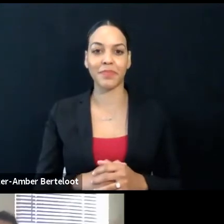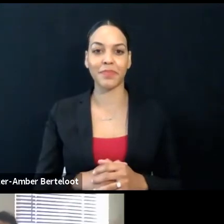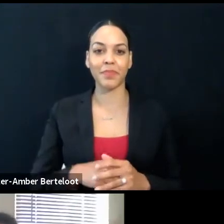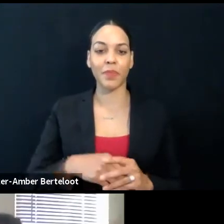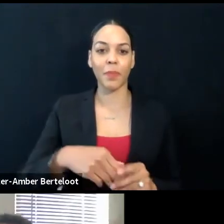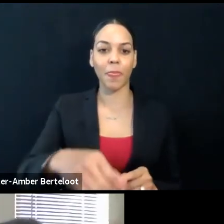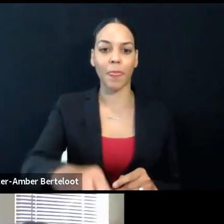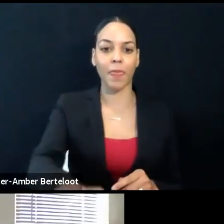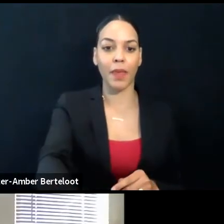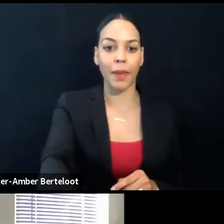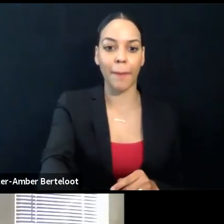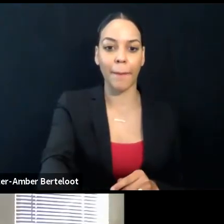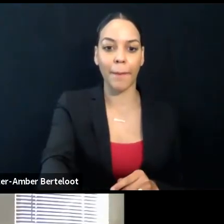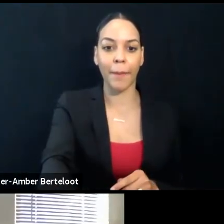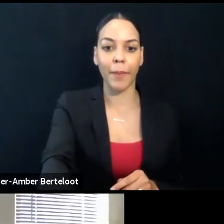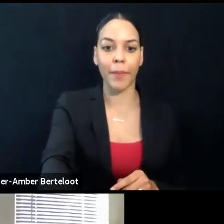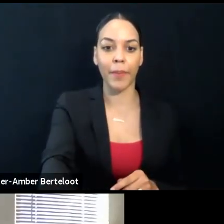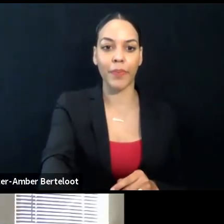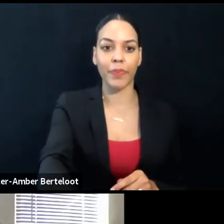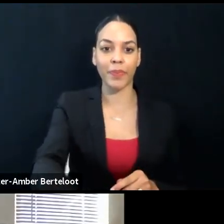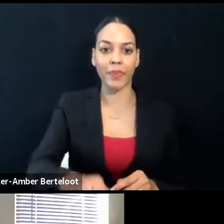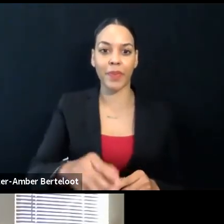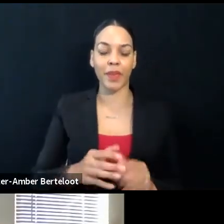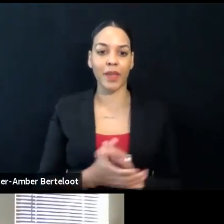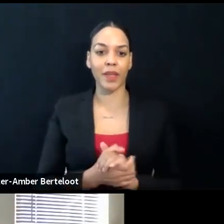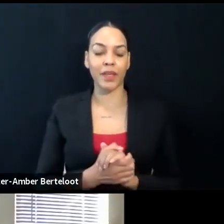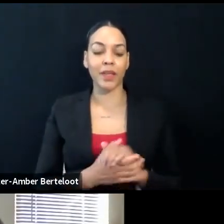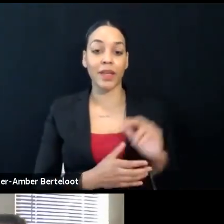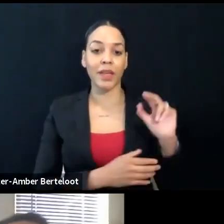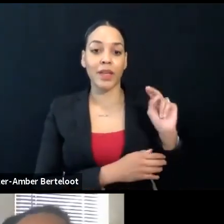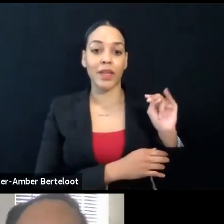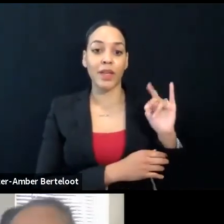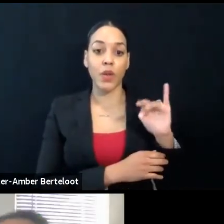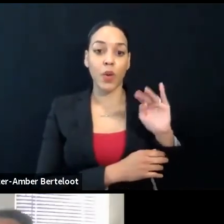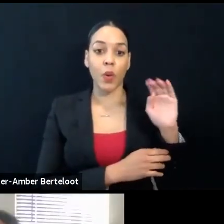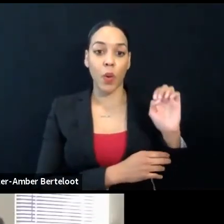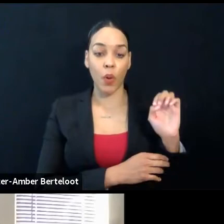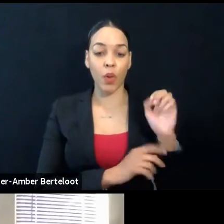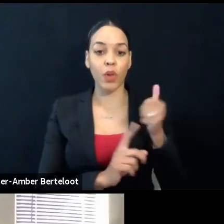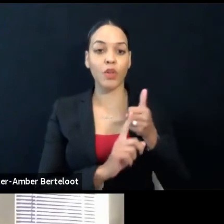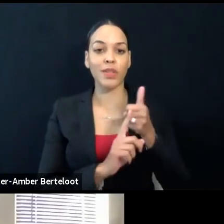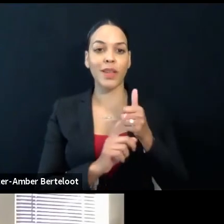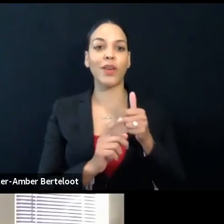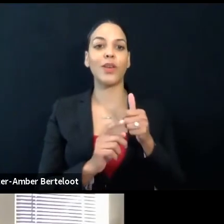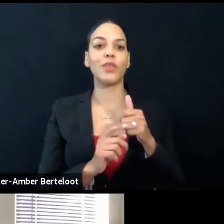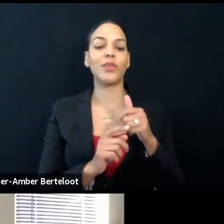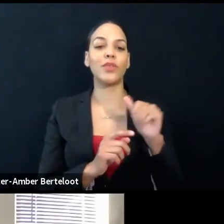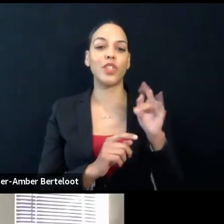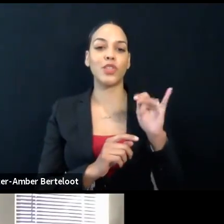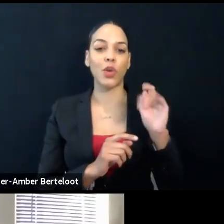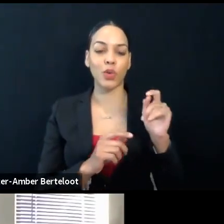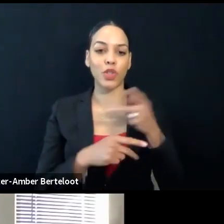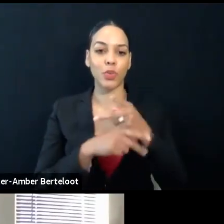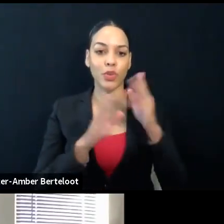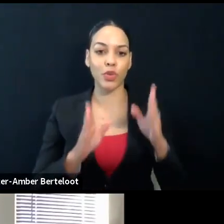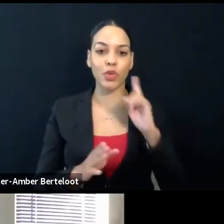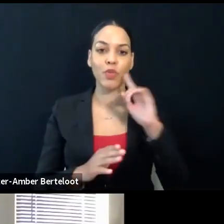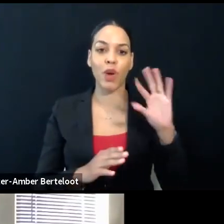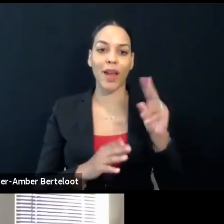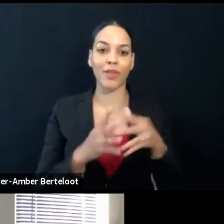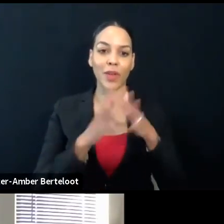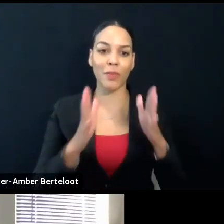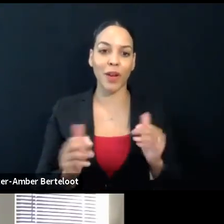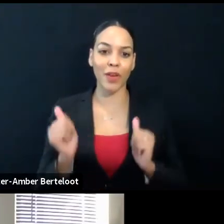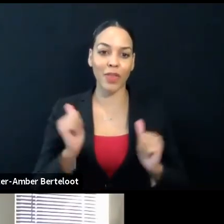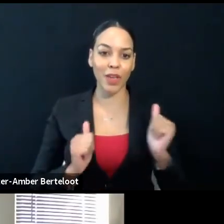As I get all nervous, Nicole is the associate producer of African American theater and performance